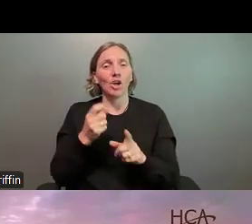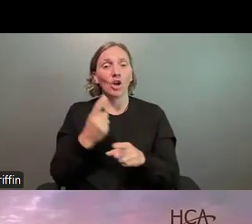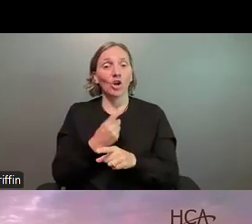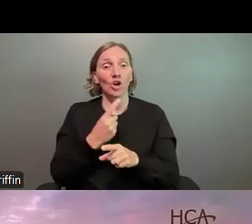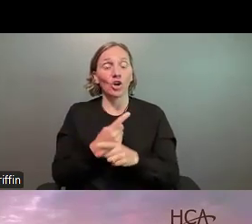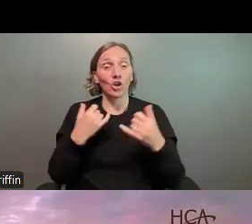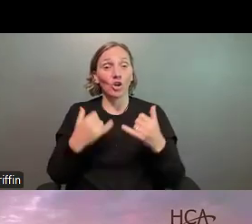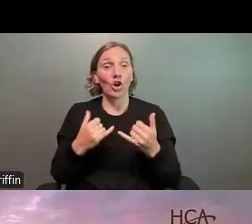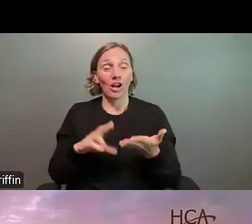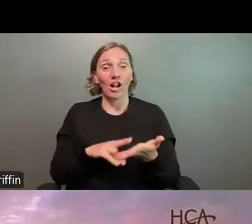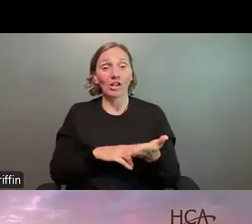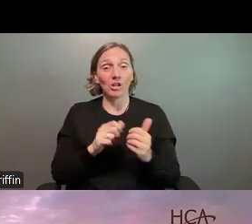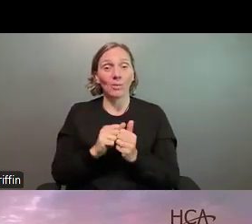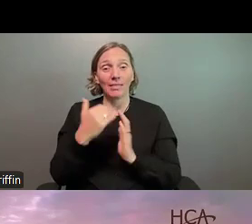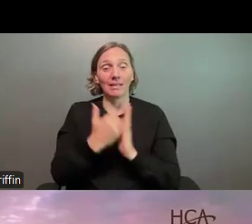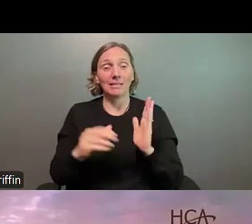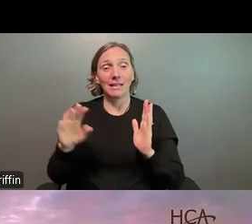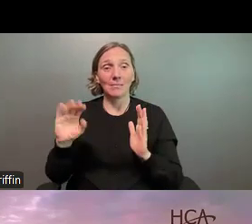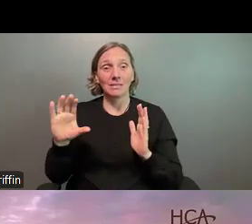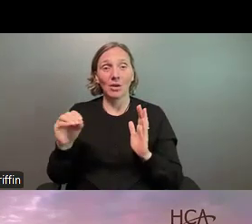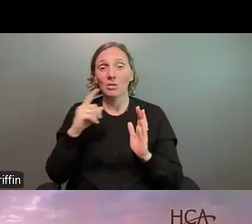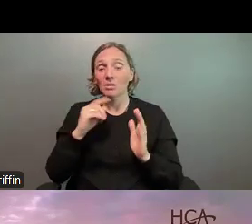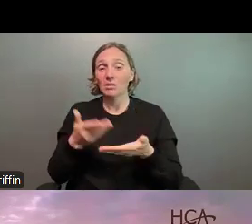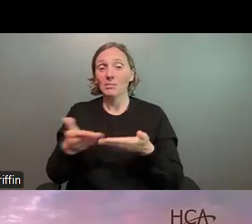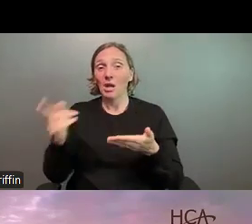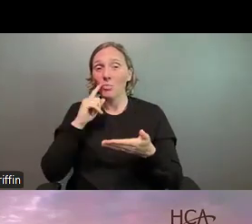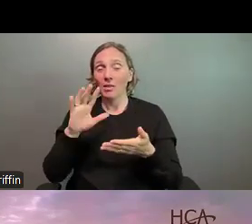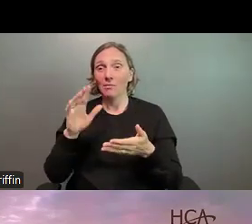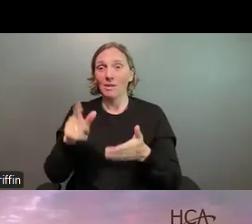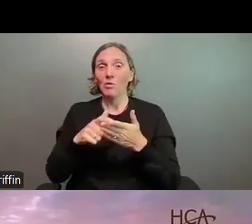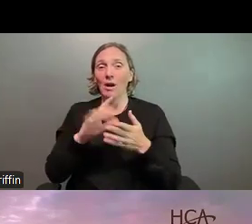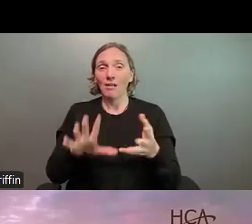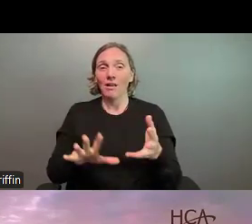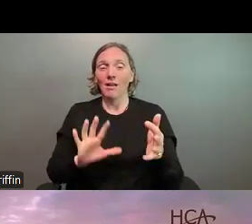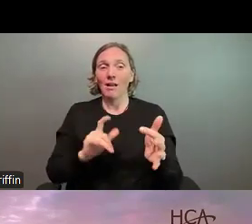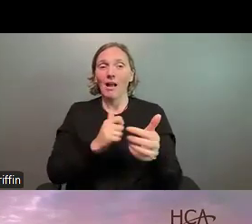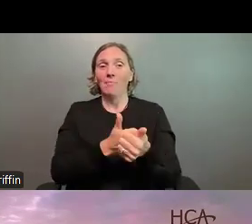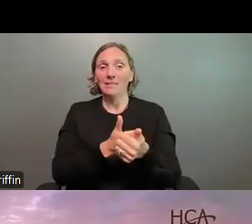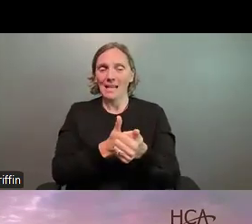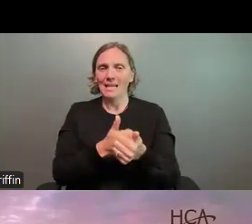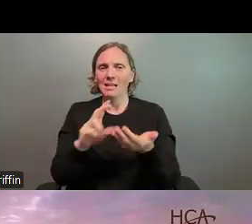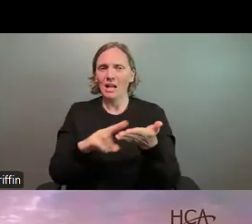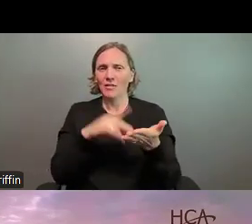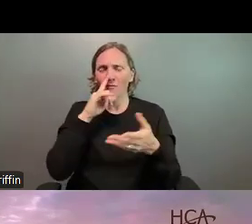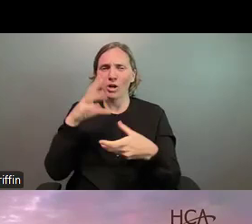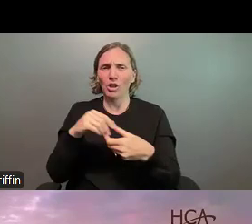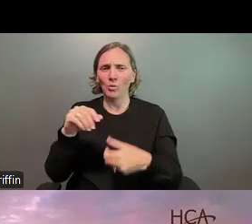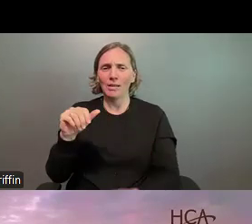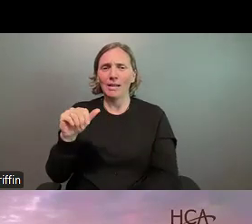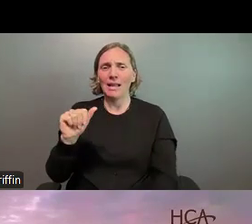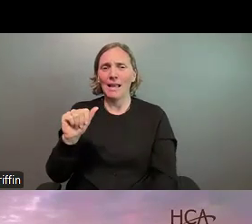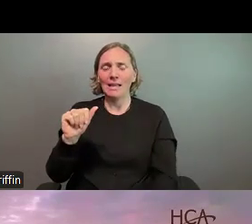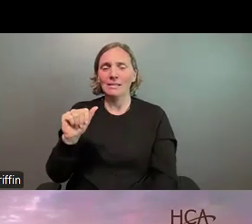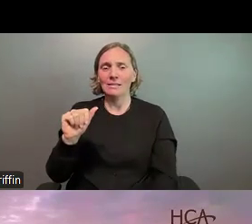listed MCOs? Will suppliers be required to update contracts to include AHE enrollees? And if so, will there be a difference in the